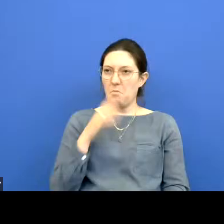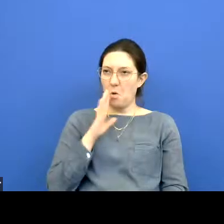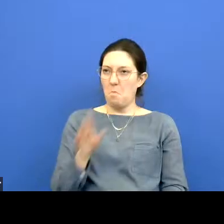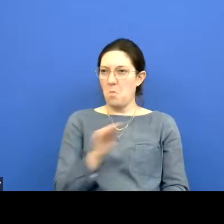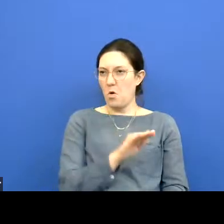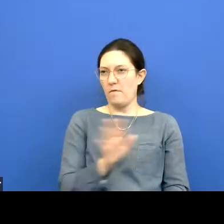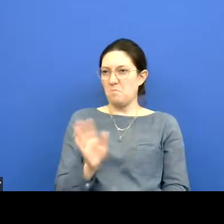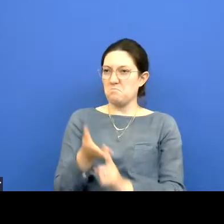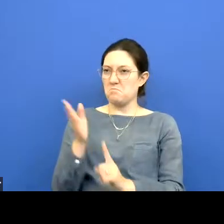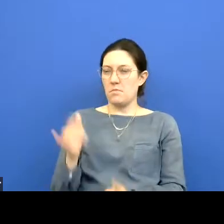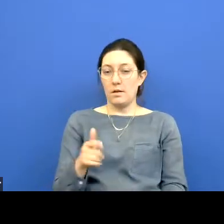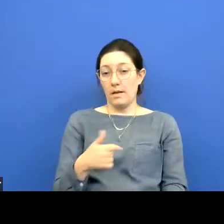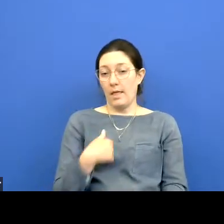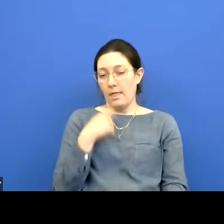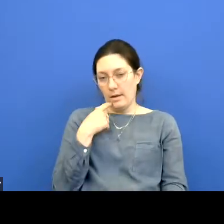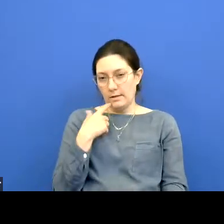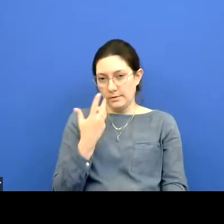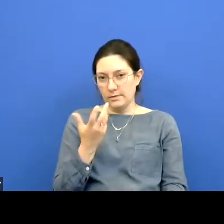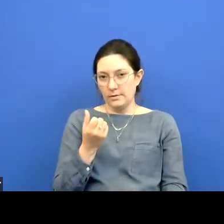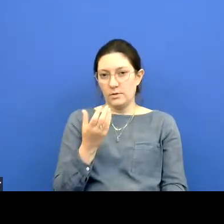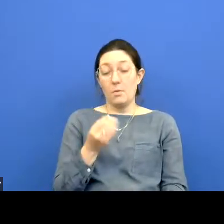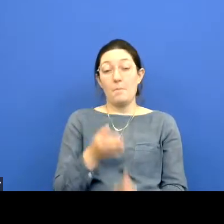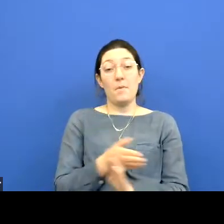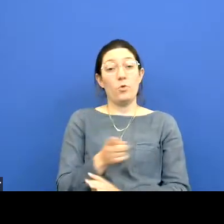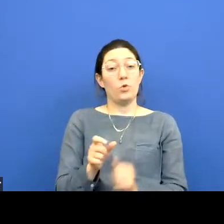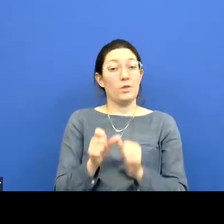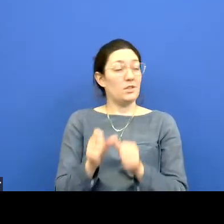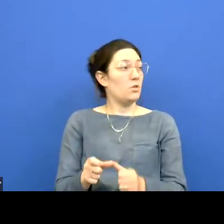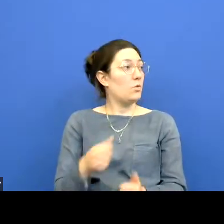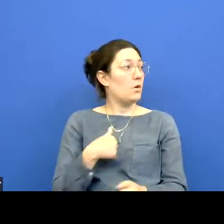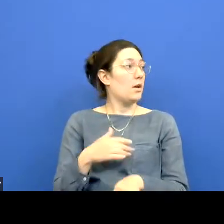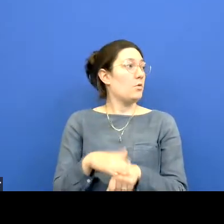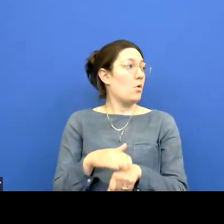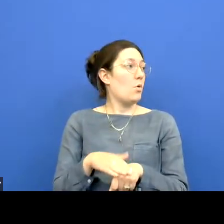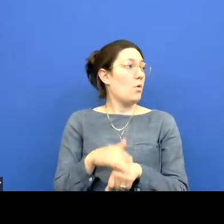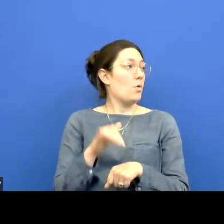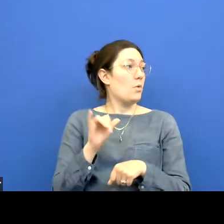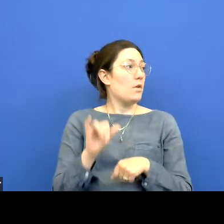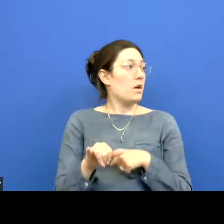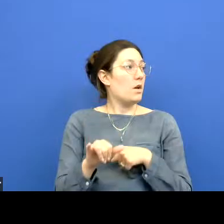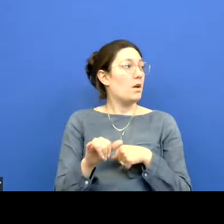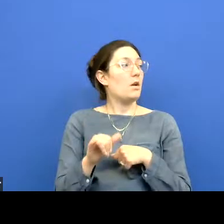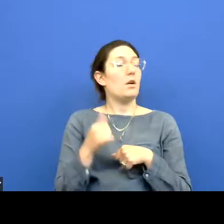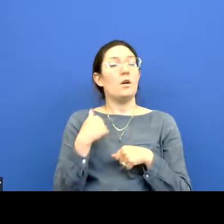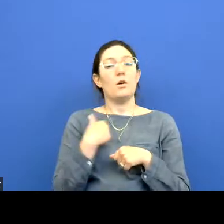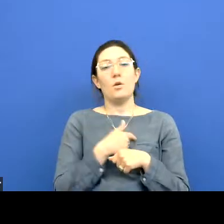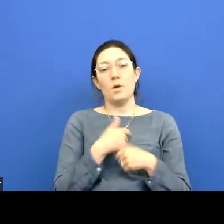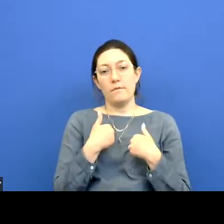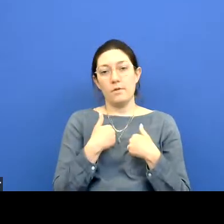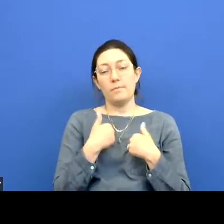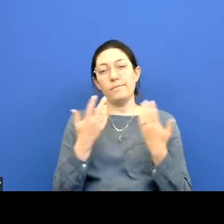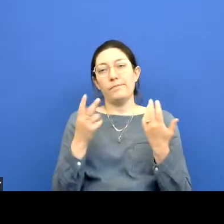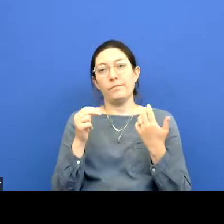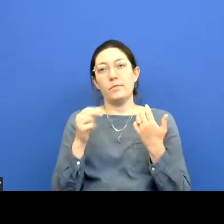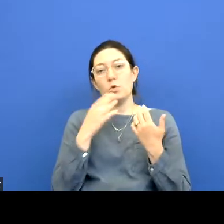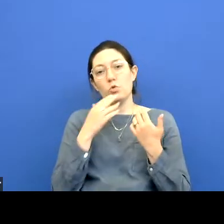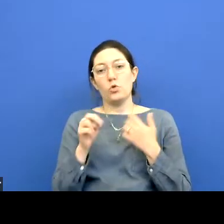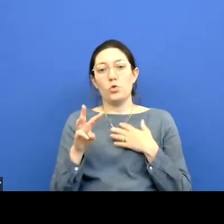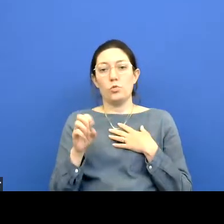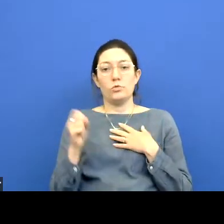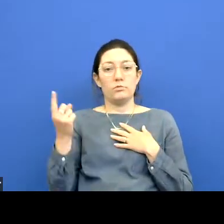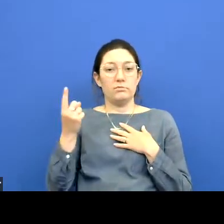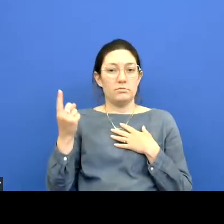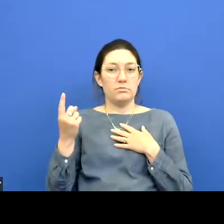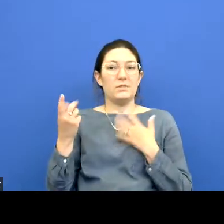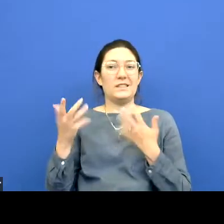a I will just note before you continue on, I will just note that the good news is someone did